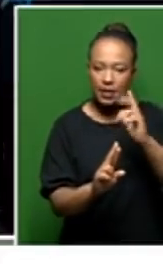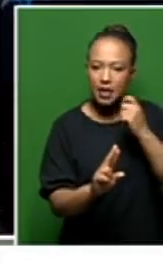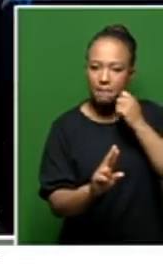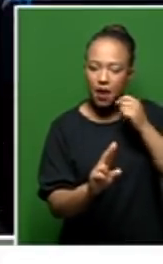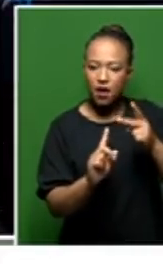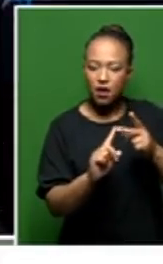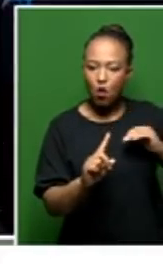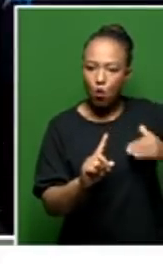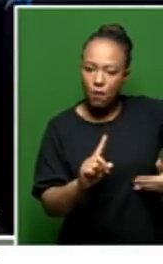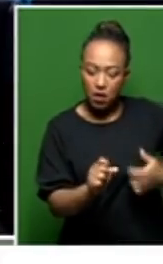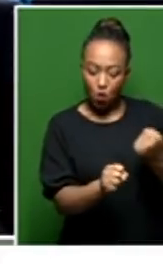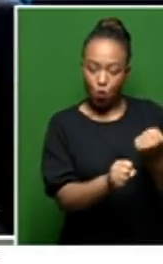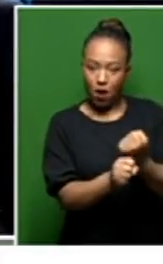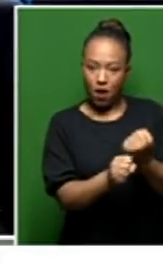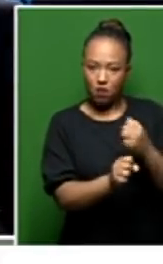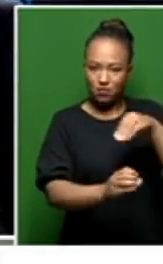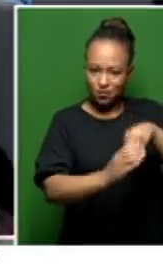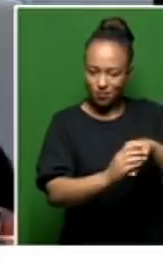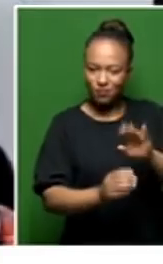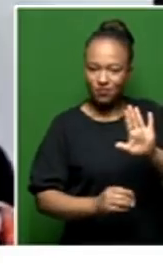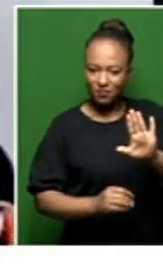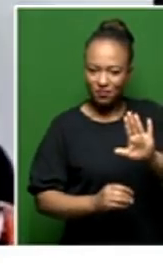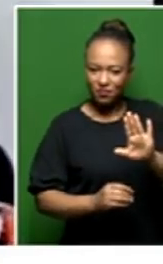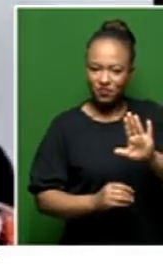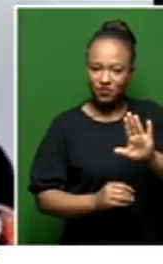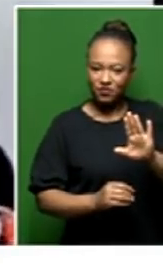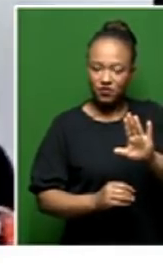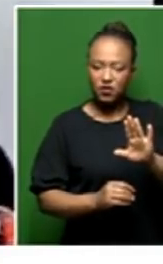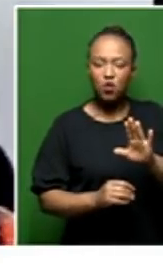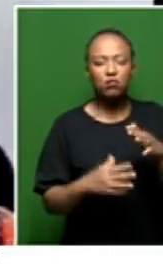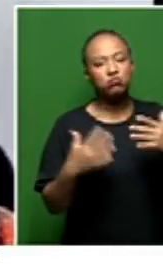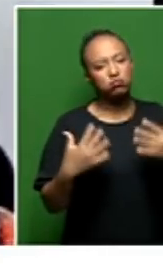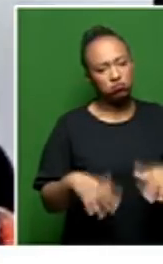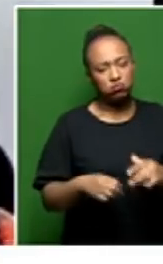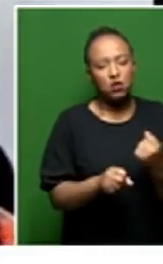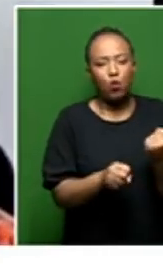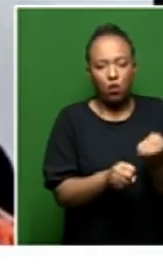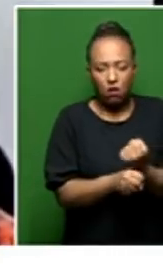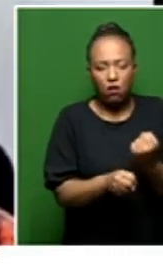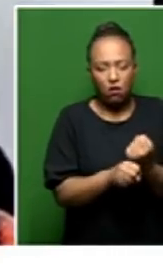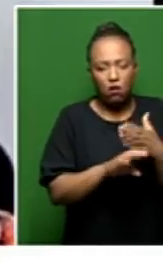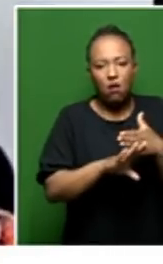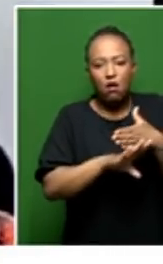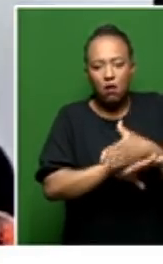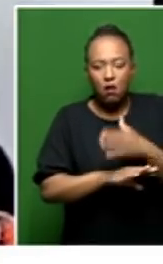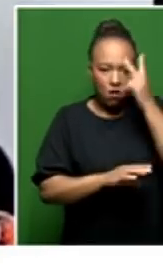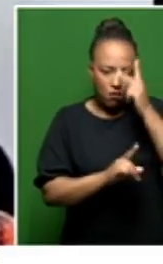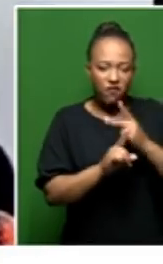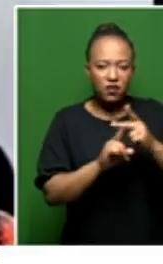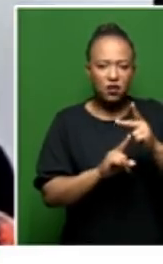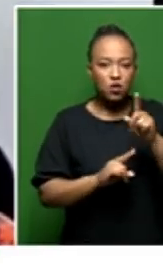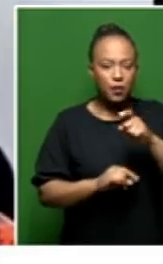work at the SAA and that work very hard and professionally, we should now use the